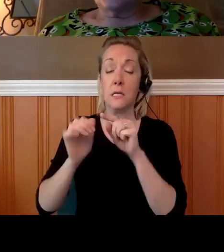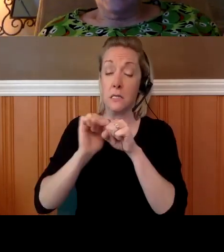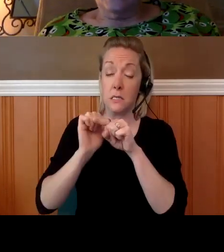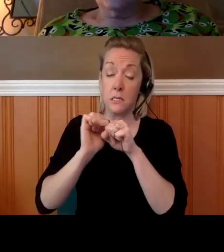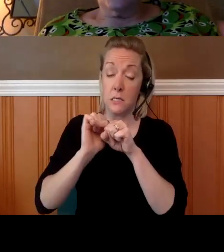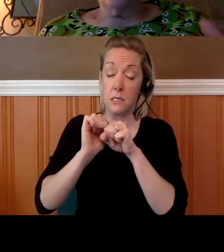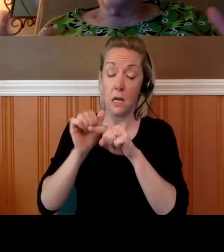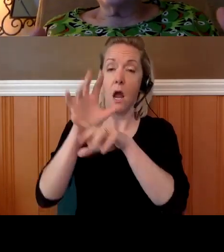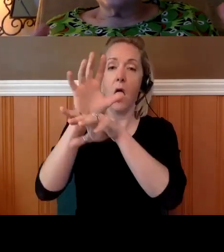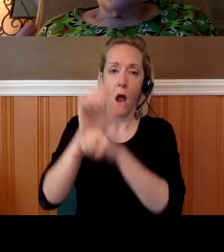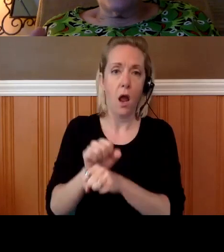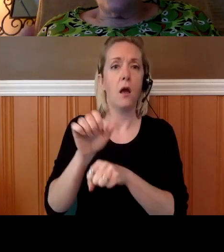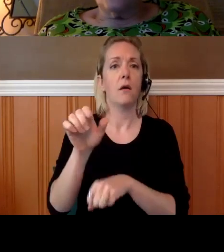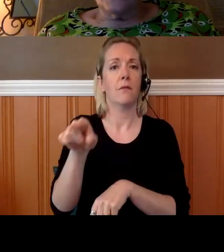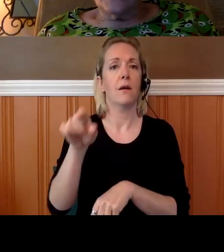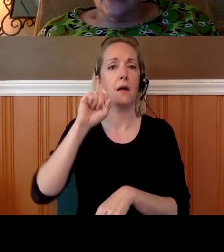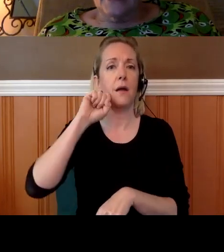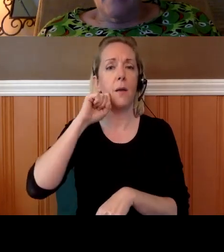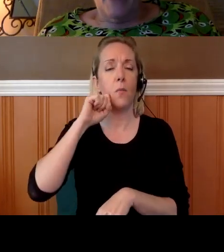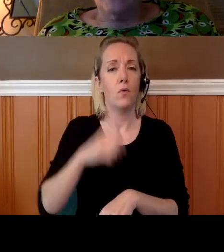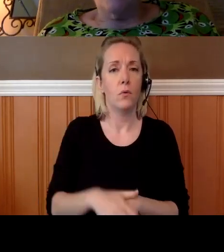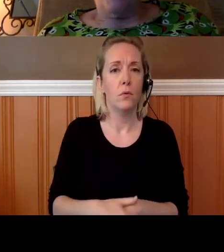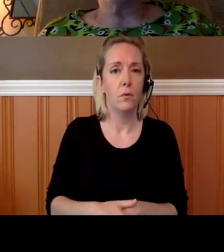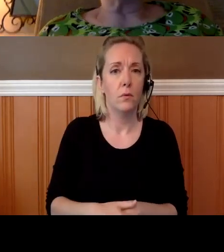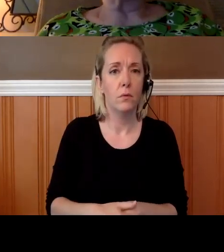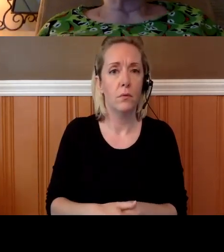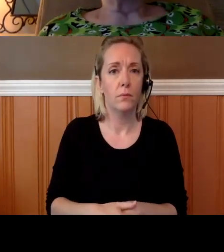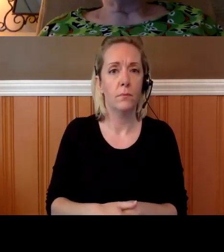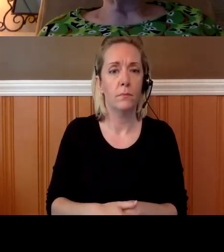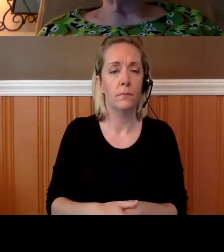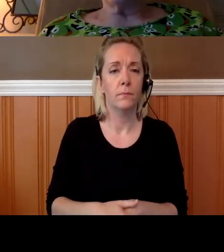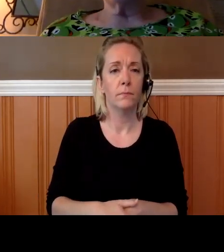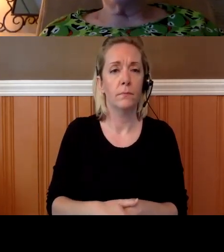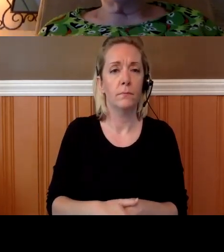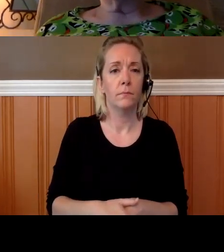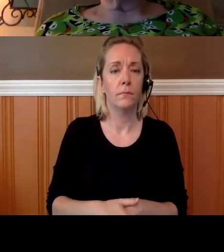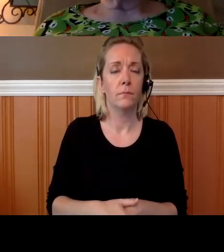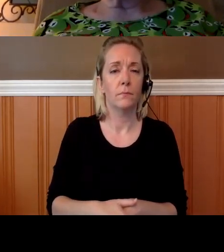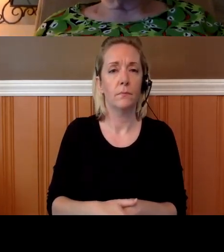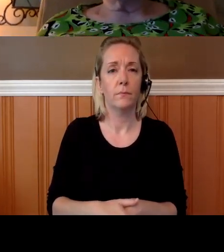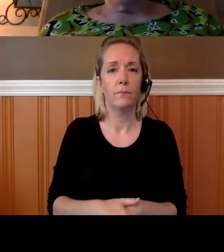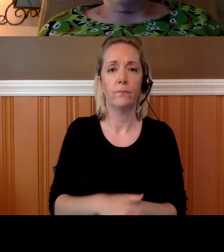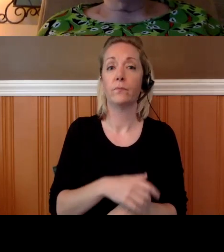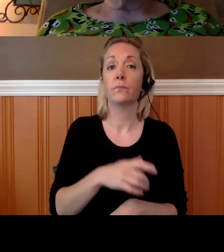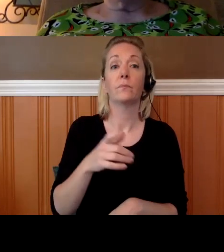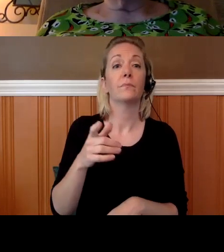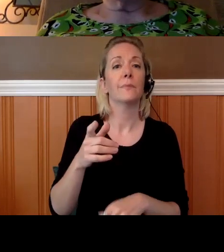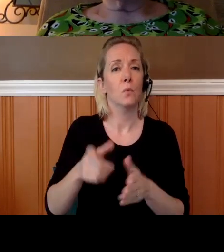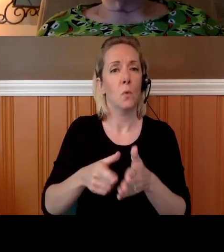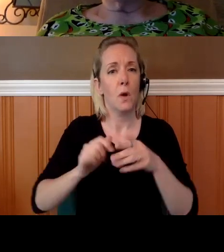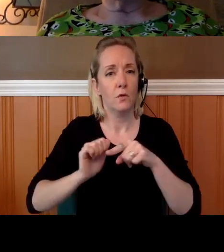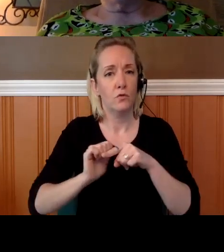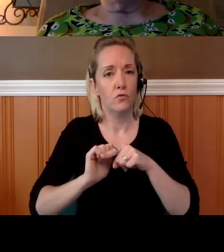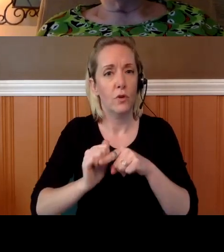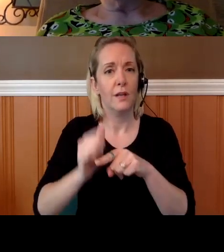these things, like what is it about all of these things that make them apple? That's not something that comes automatic to our children